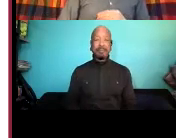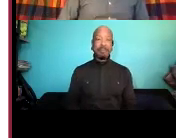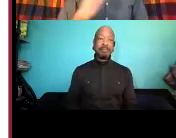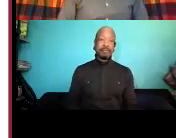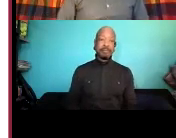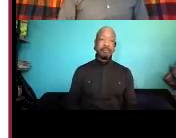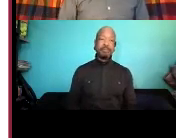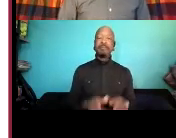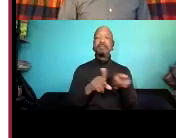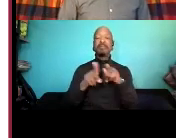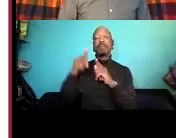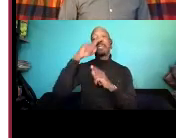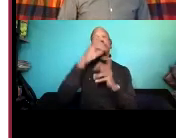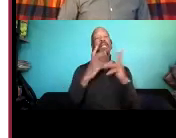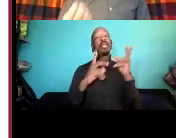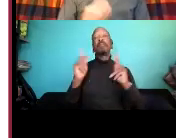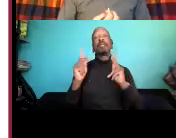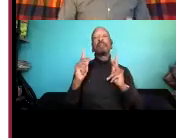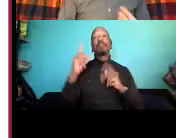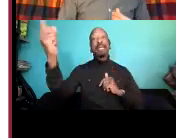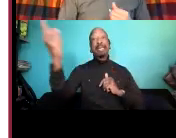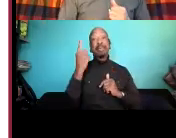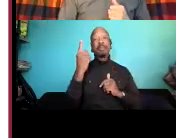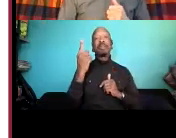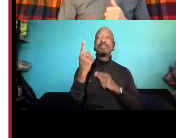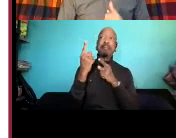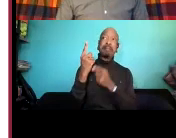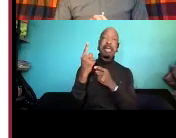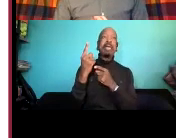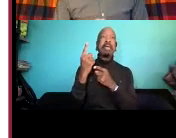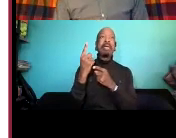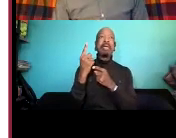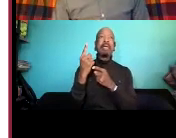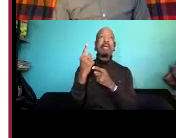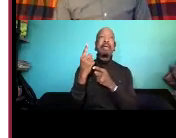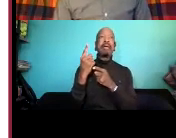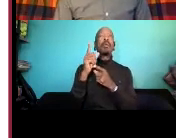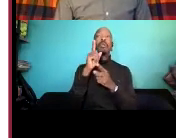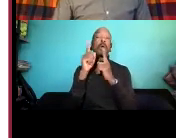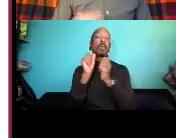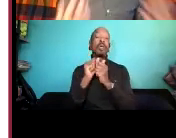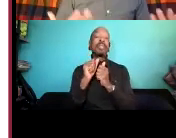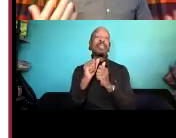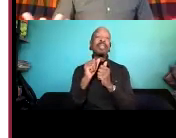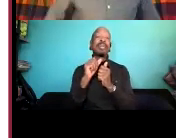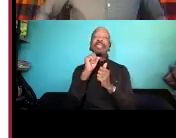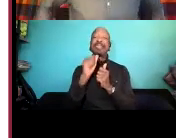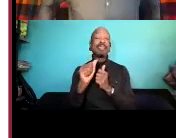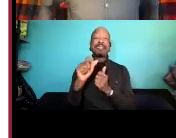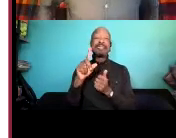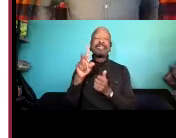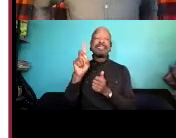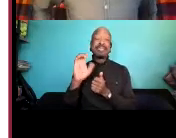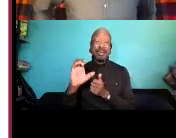Also, because a lot of folks come to us and they're talking with undocumented folks, their questions